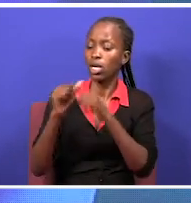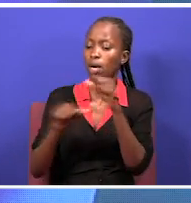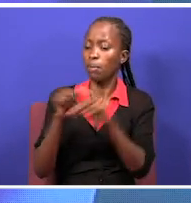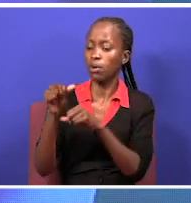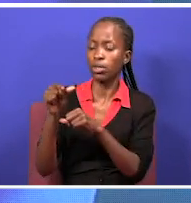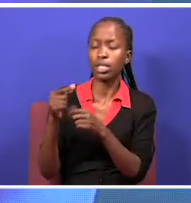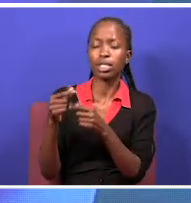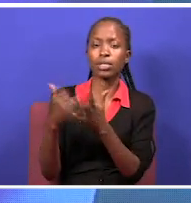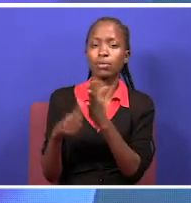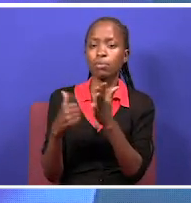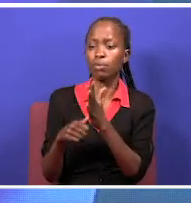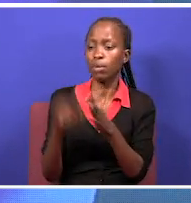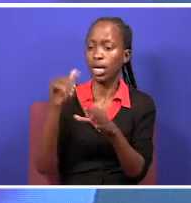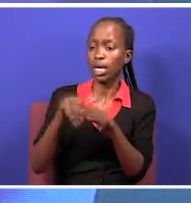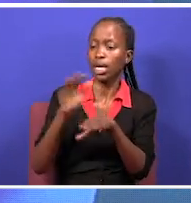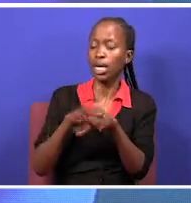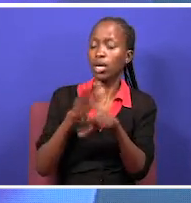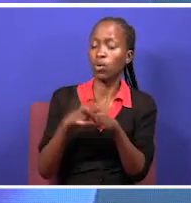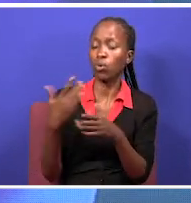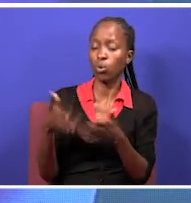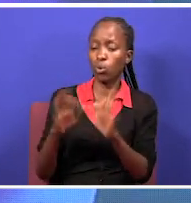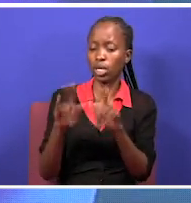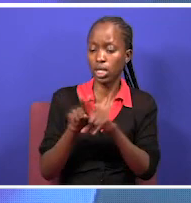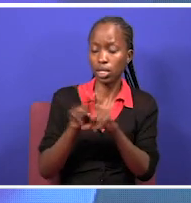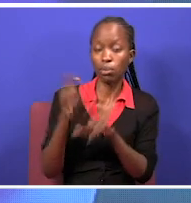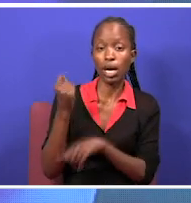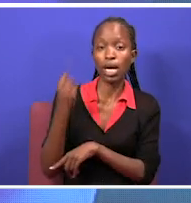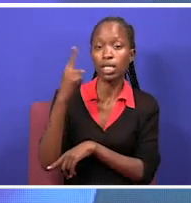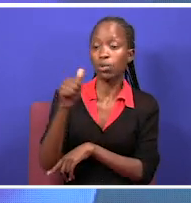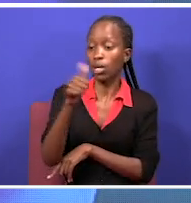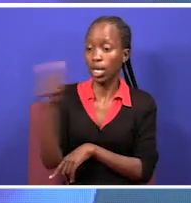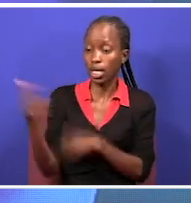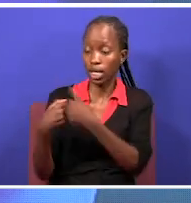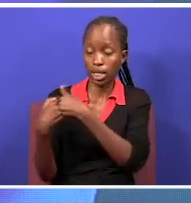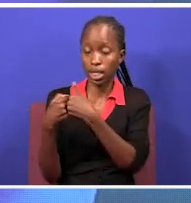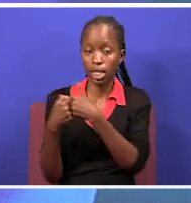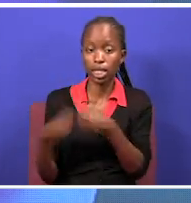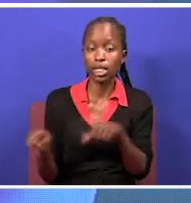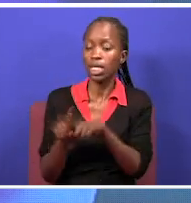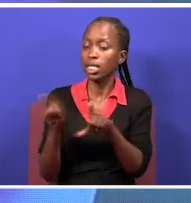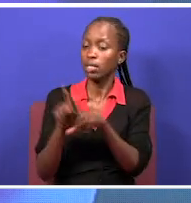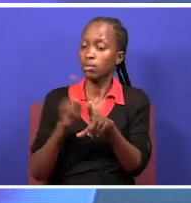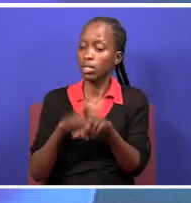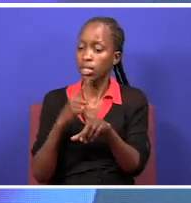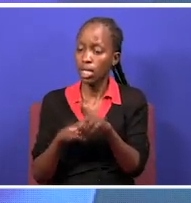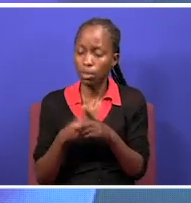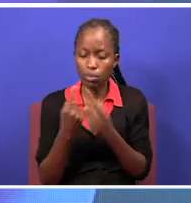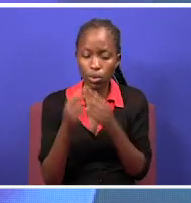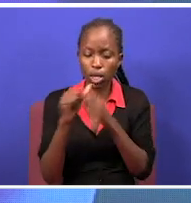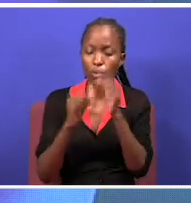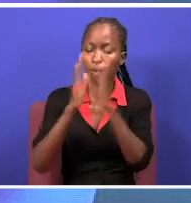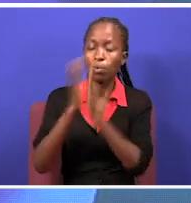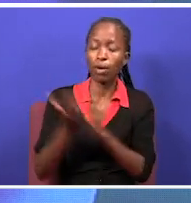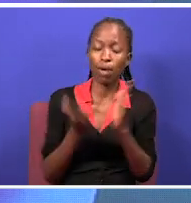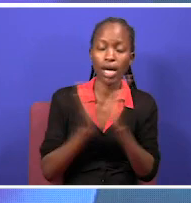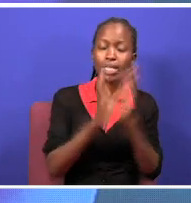very non-threatening way. Understand each other's struggles as you share prayer requests and